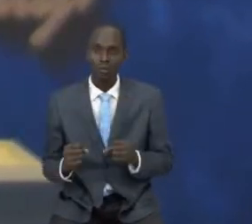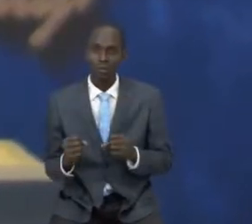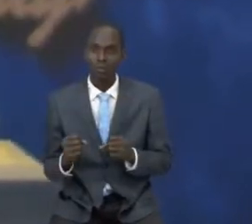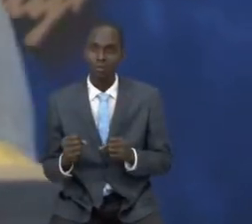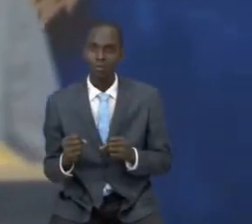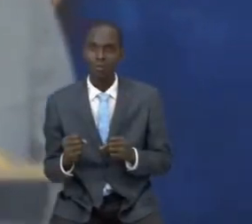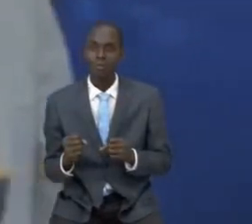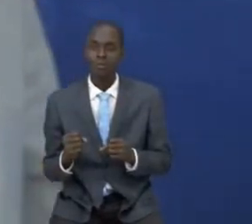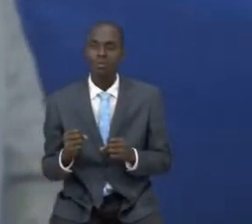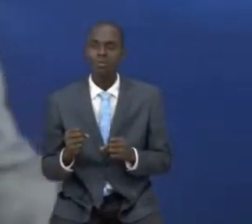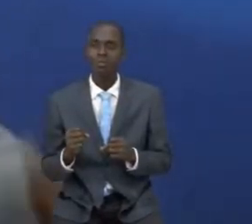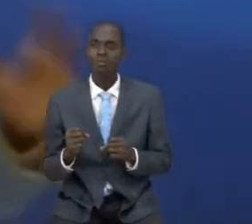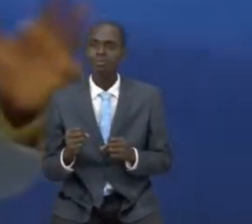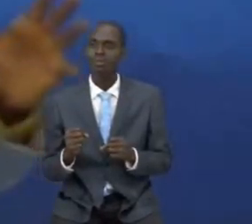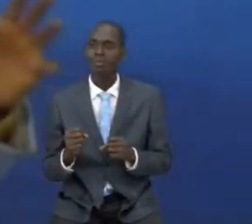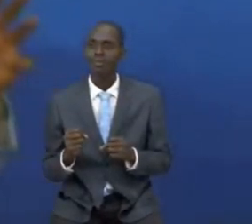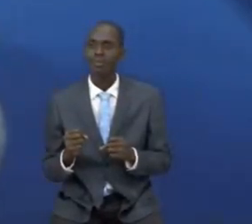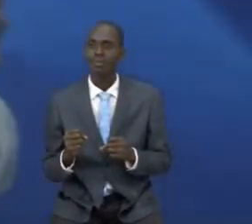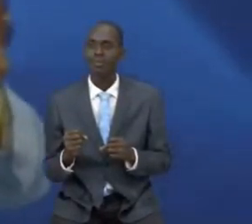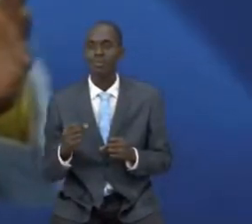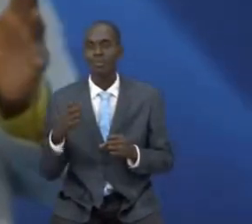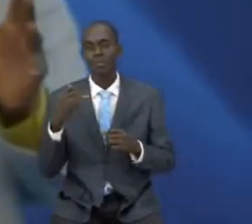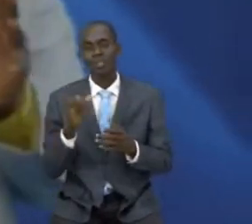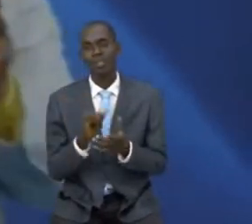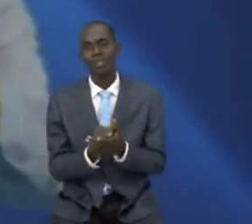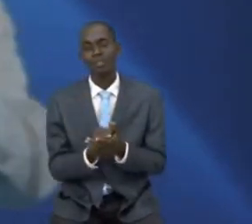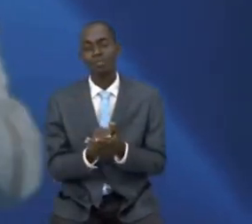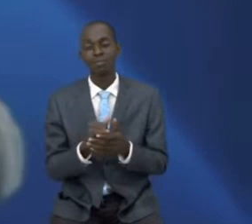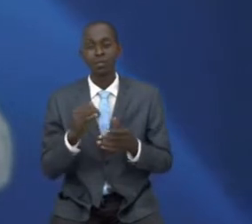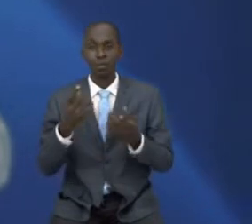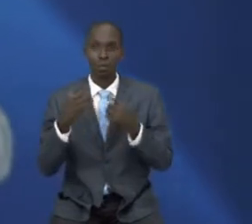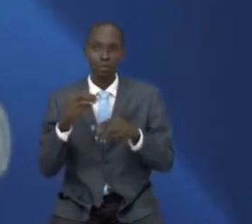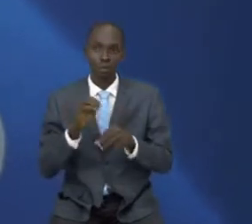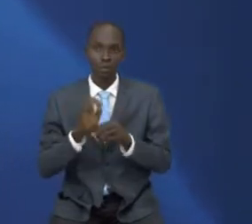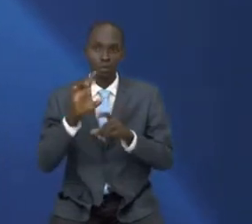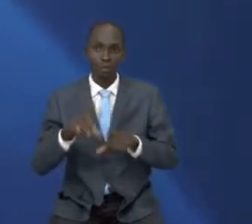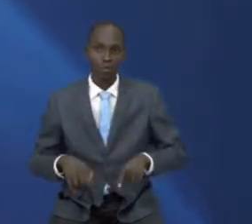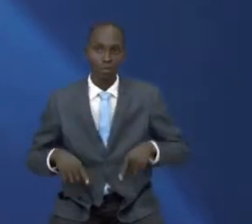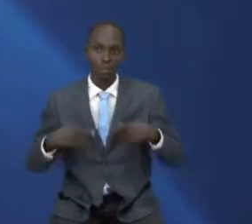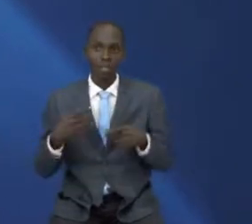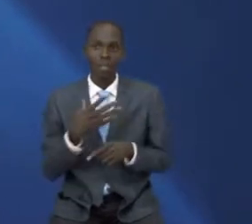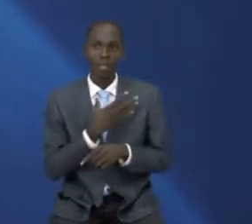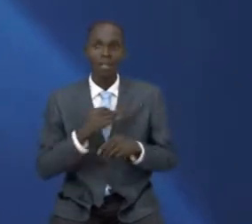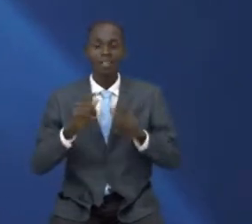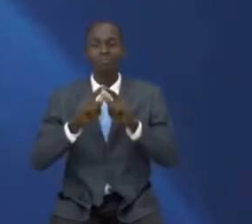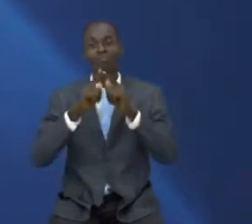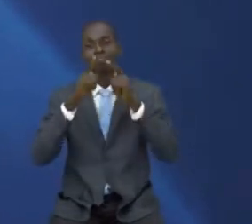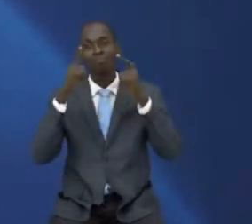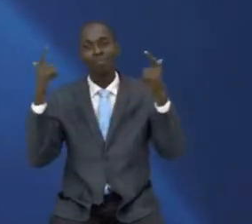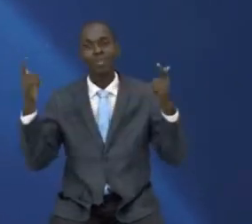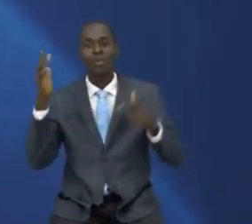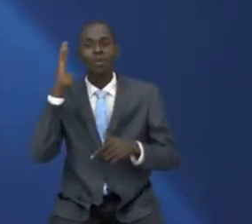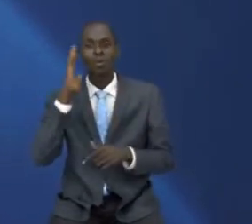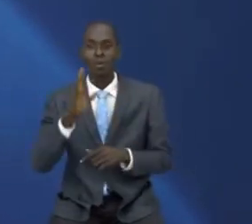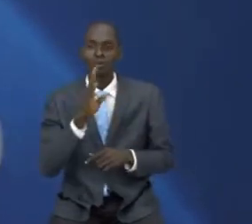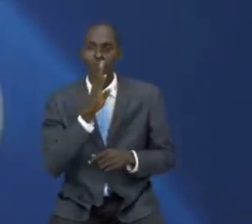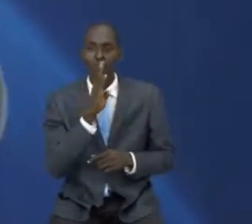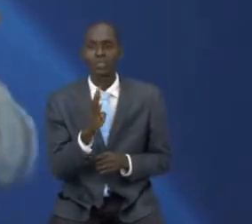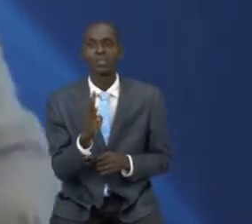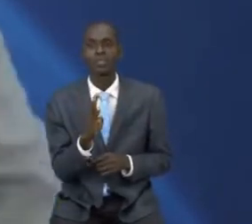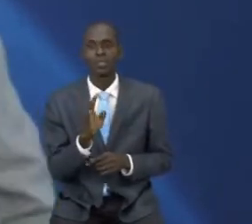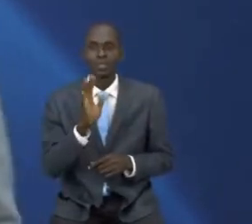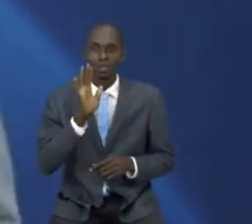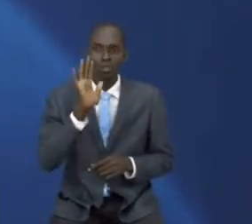name, will come in your life, and great will be